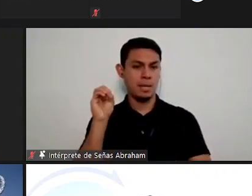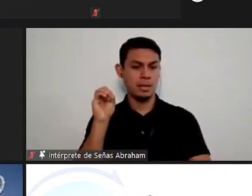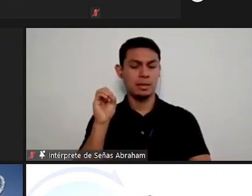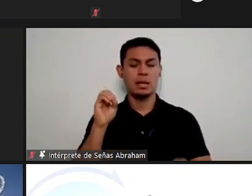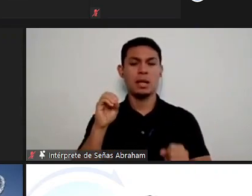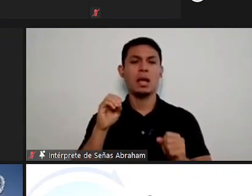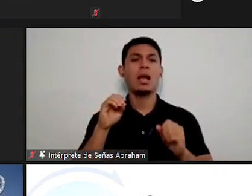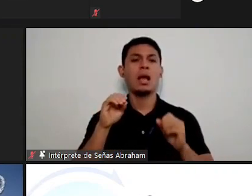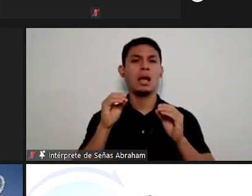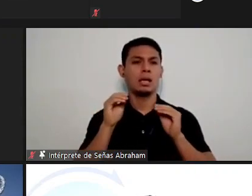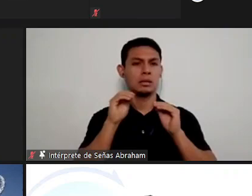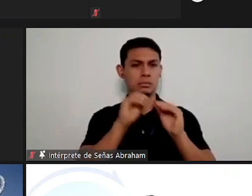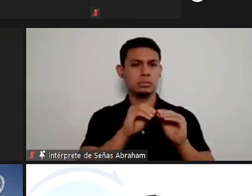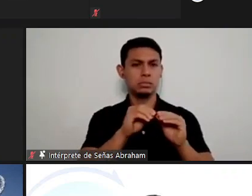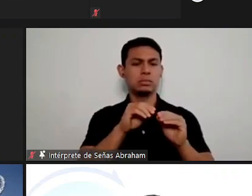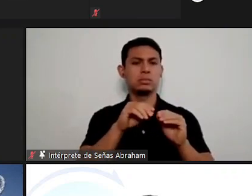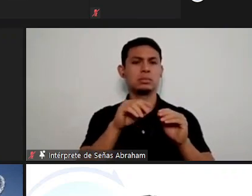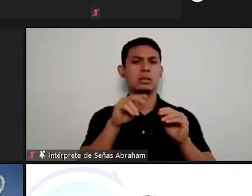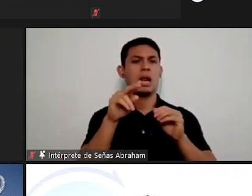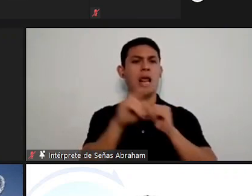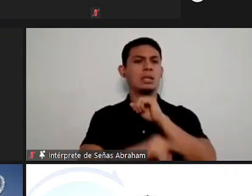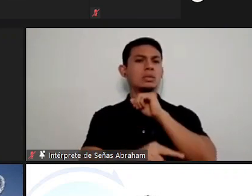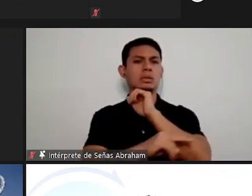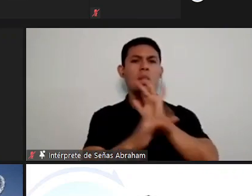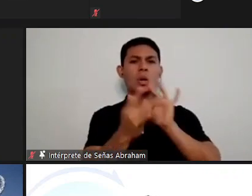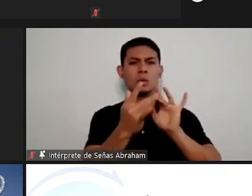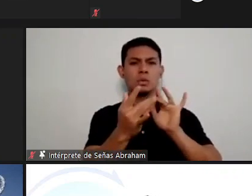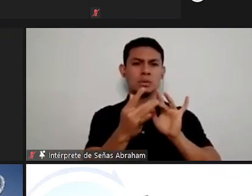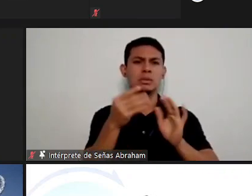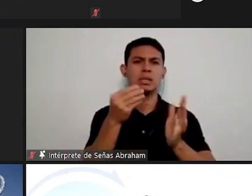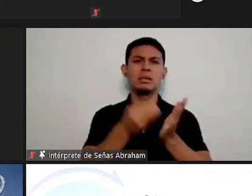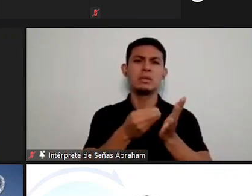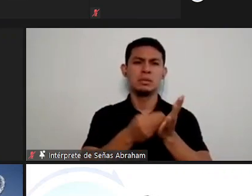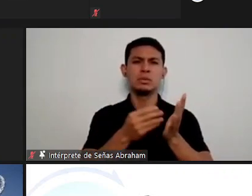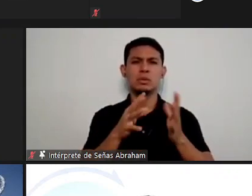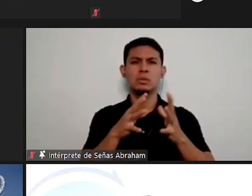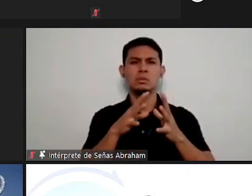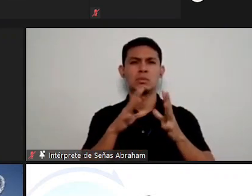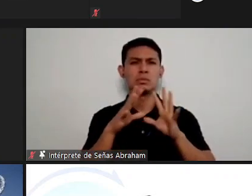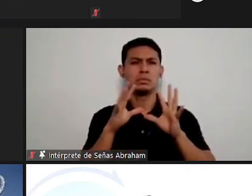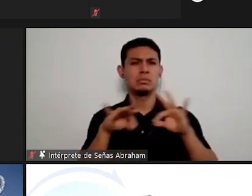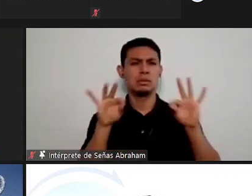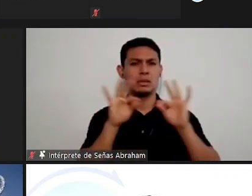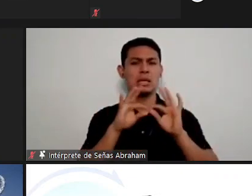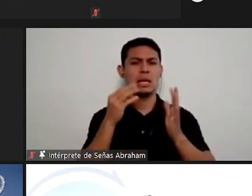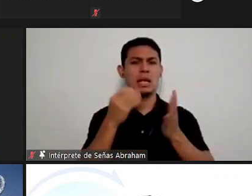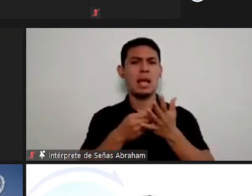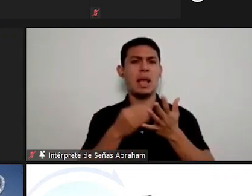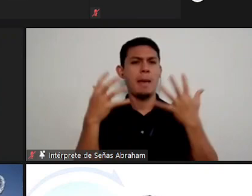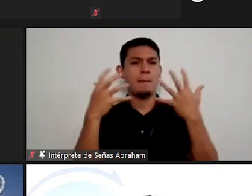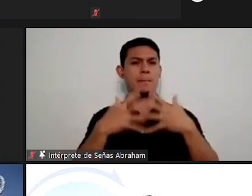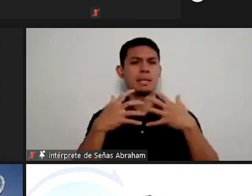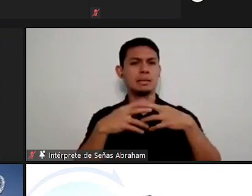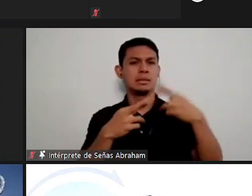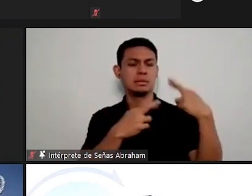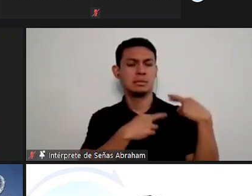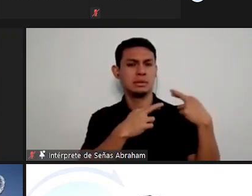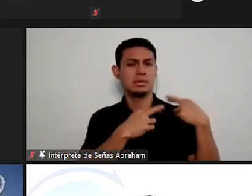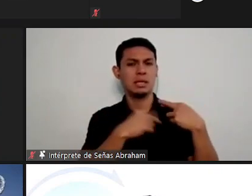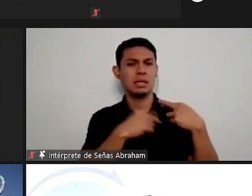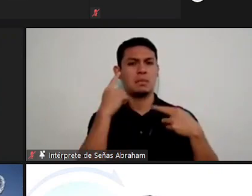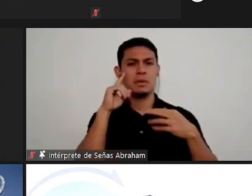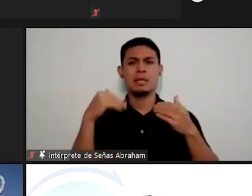in 2020 it has ended the action with the blowing person the focal point on